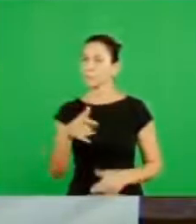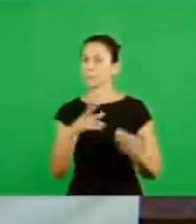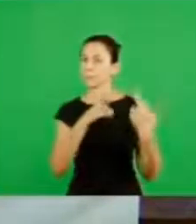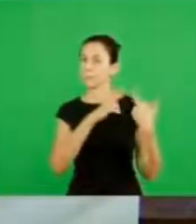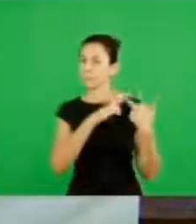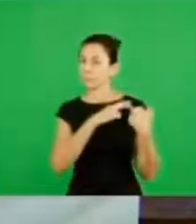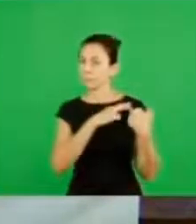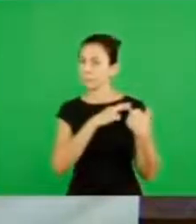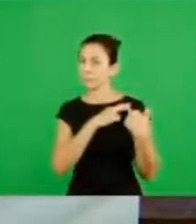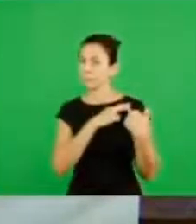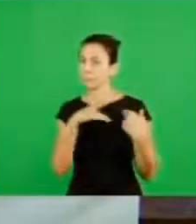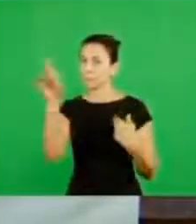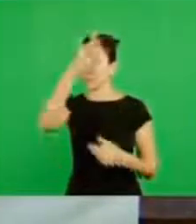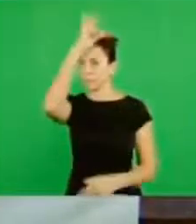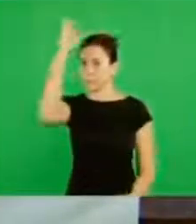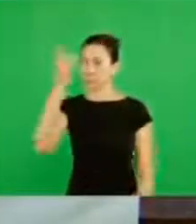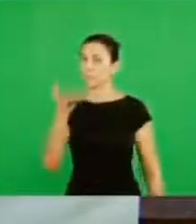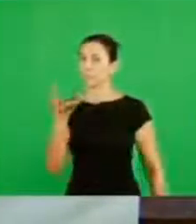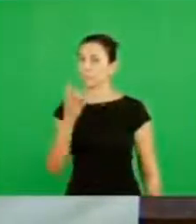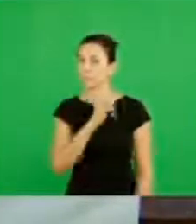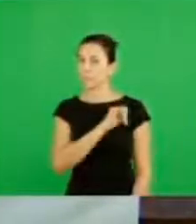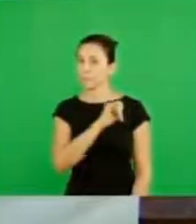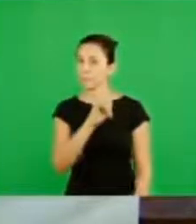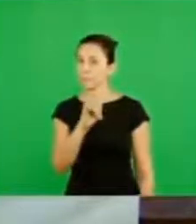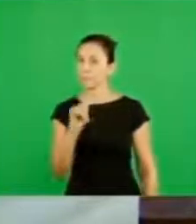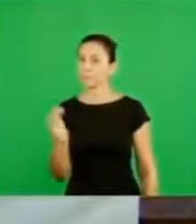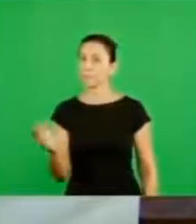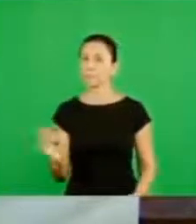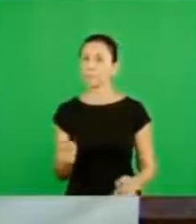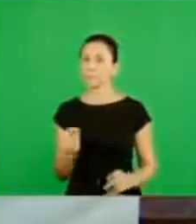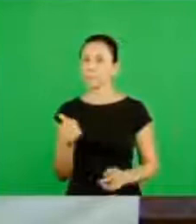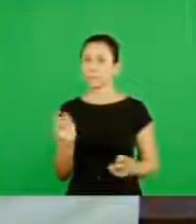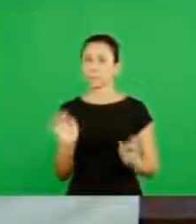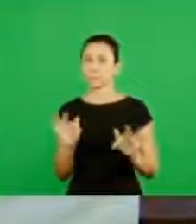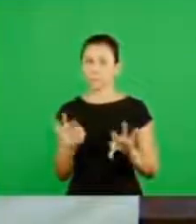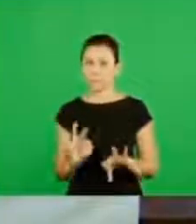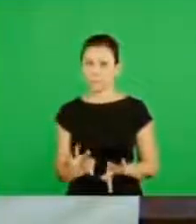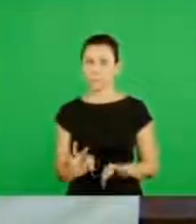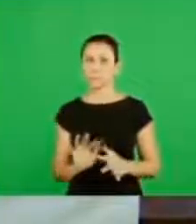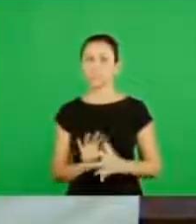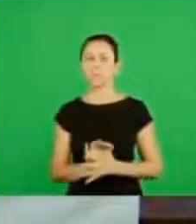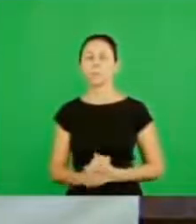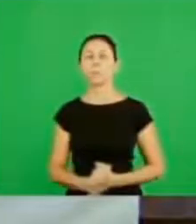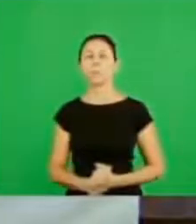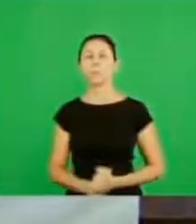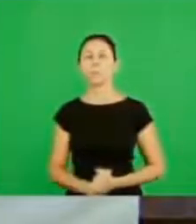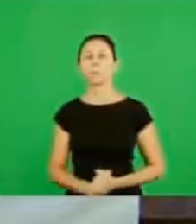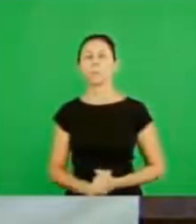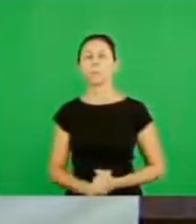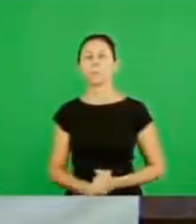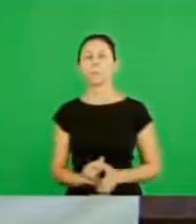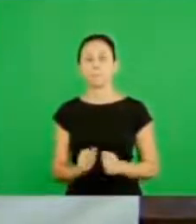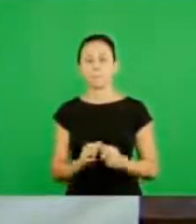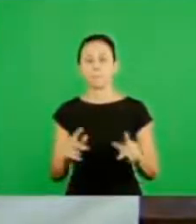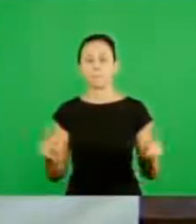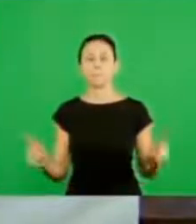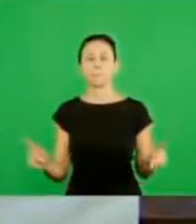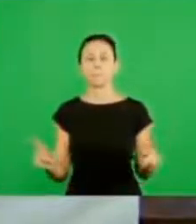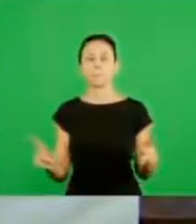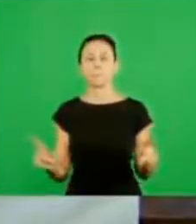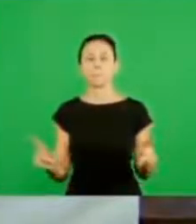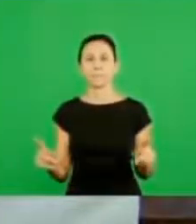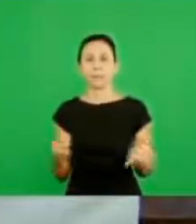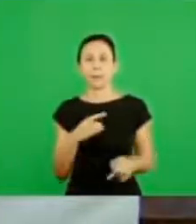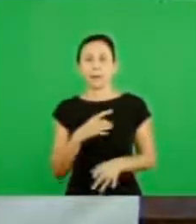we make warnings that it's our obligation. This is what the Holy Spirit wants from us. Look, we're ending here